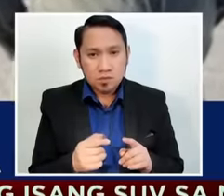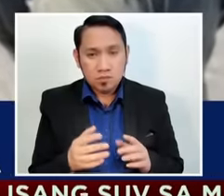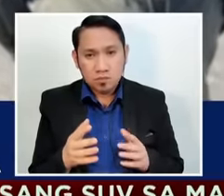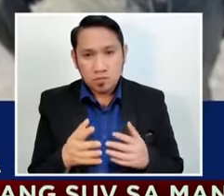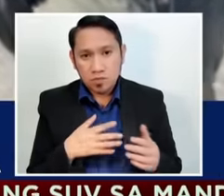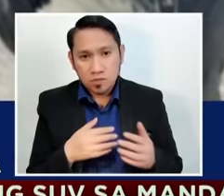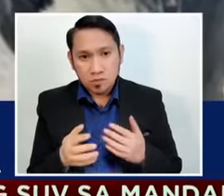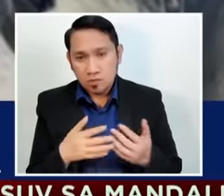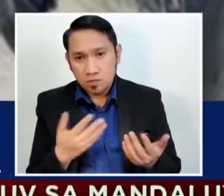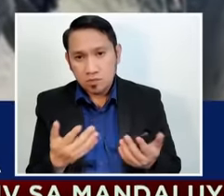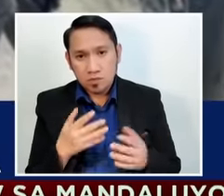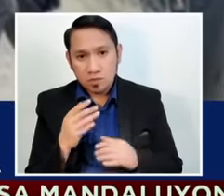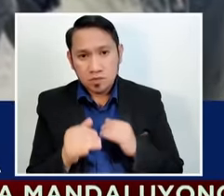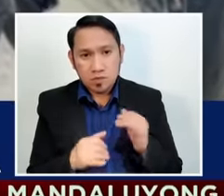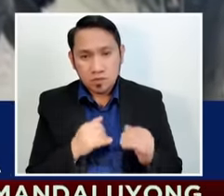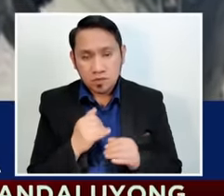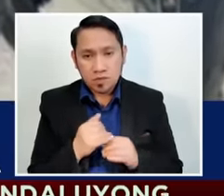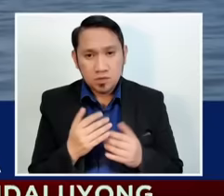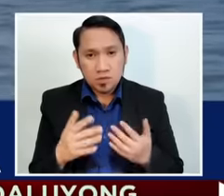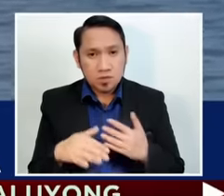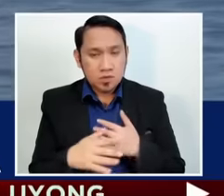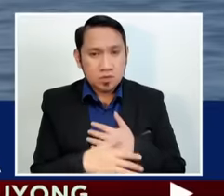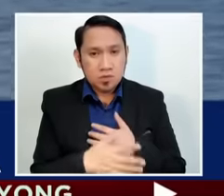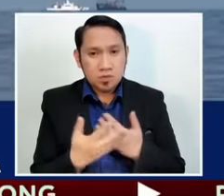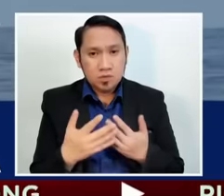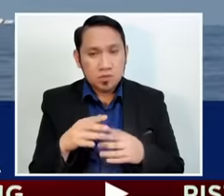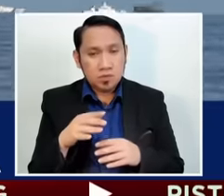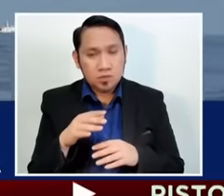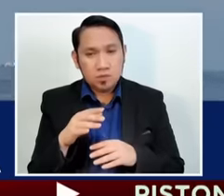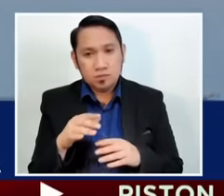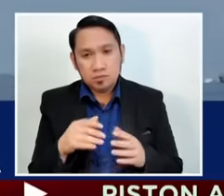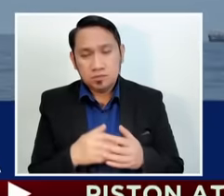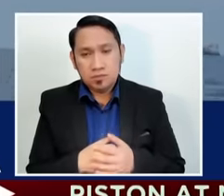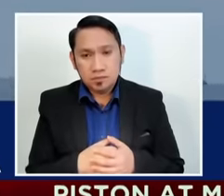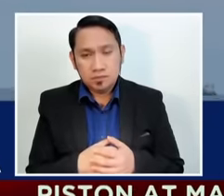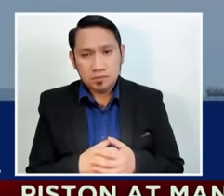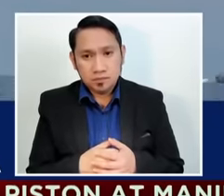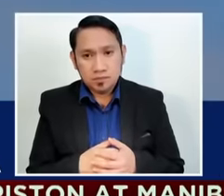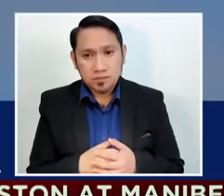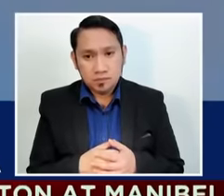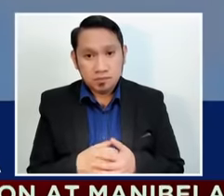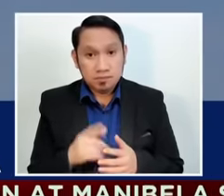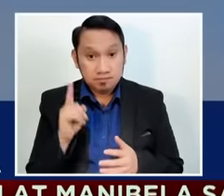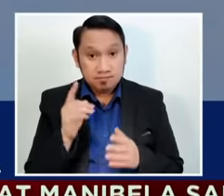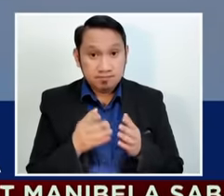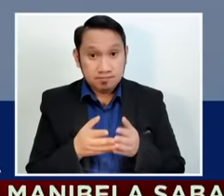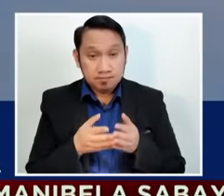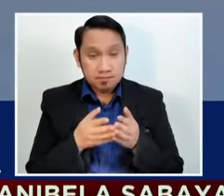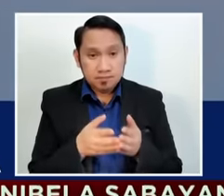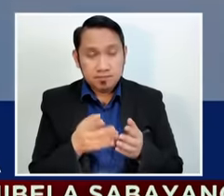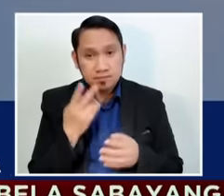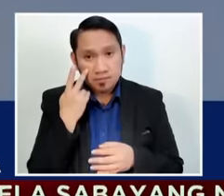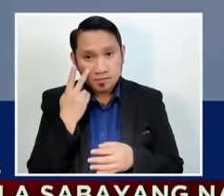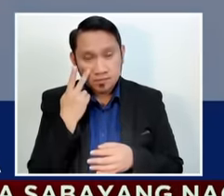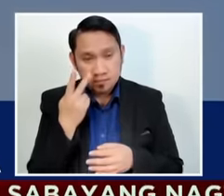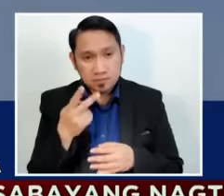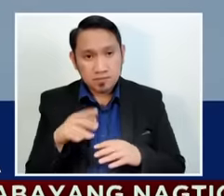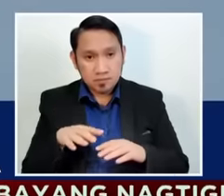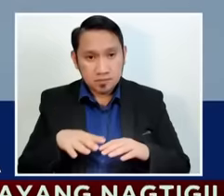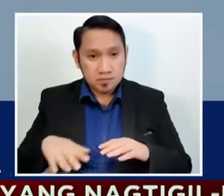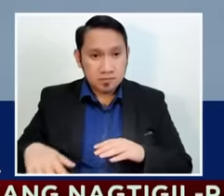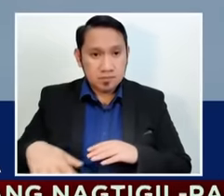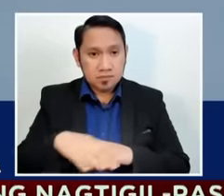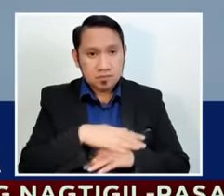the international waters and the airspace that we're operating in. Ang P-8 Poseidon din ang madalas nakikitang paikot-ikot tuwing